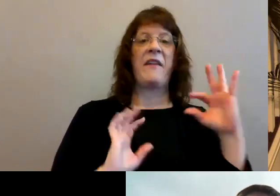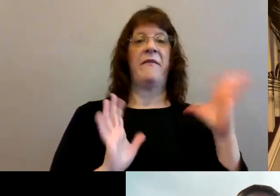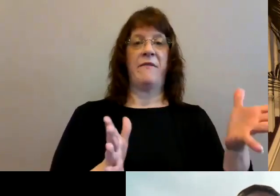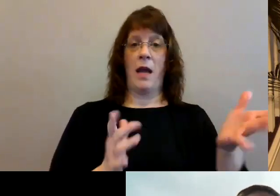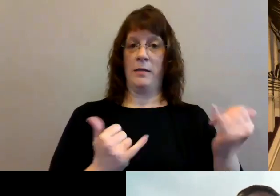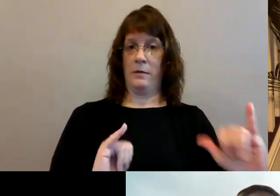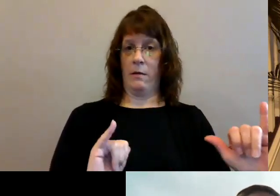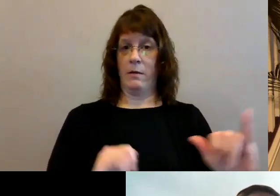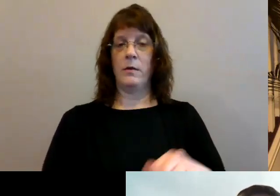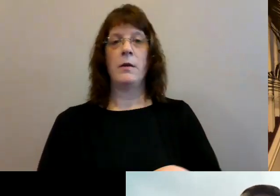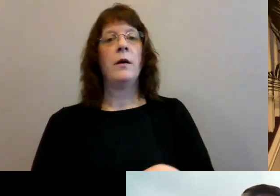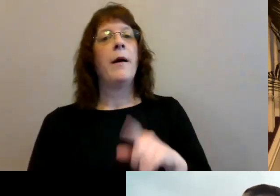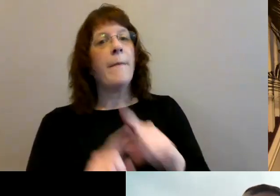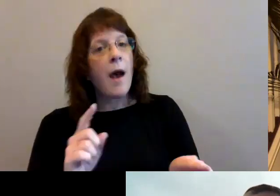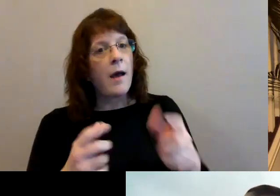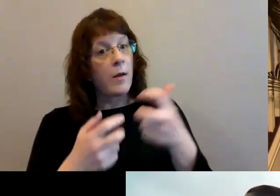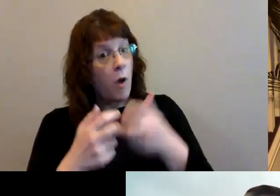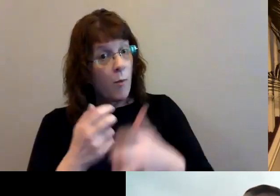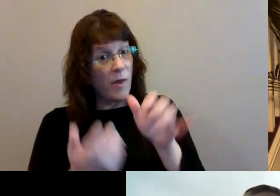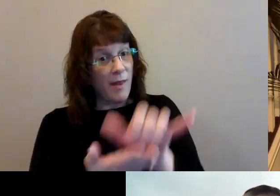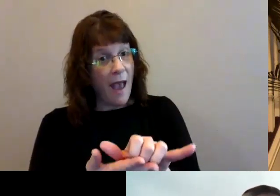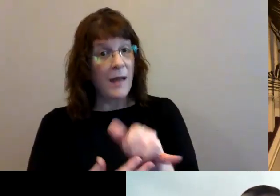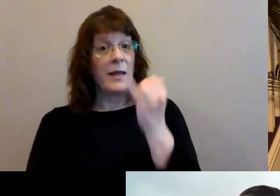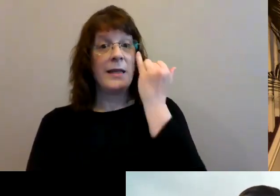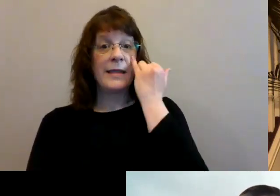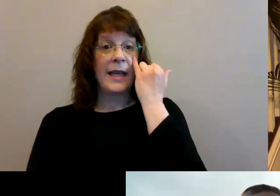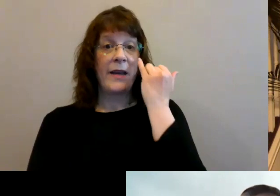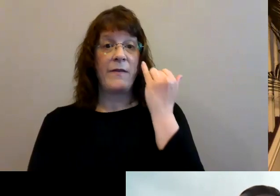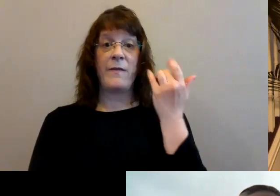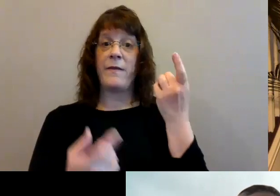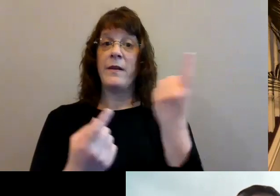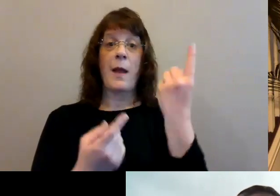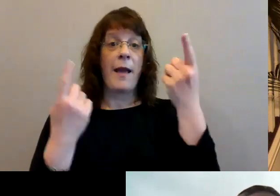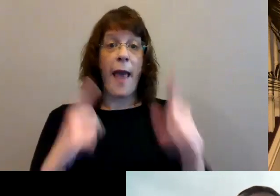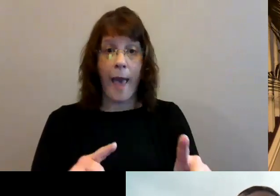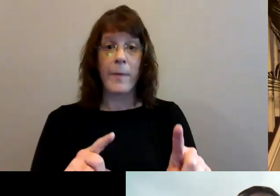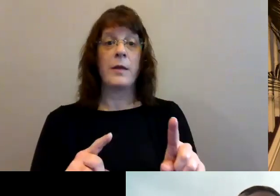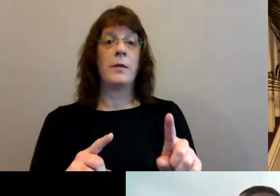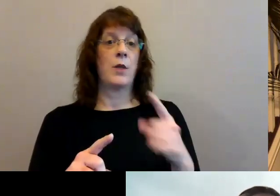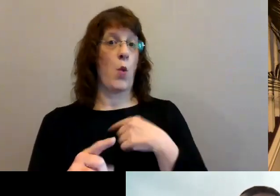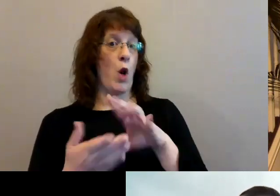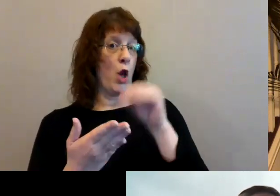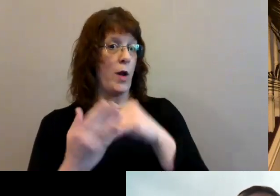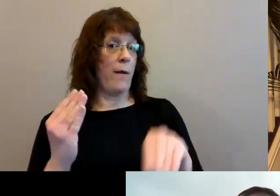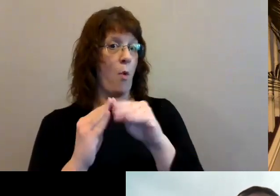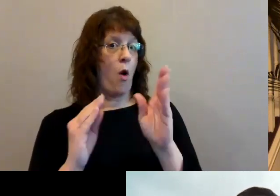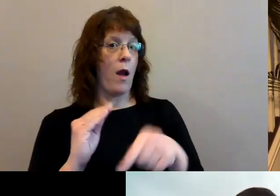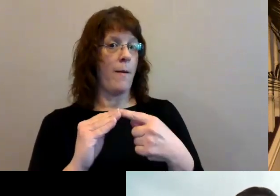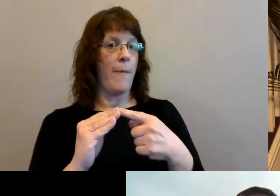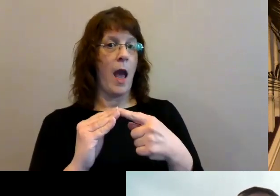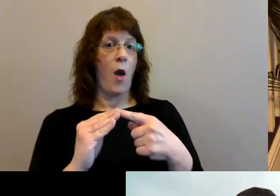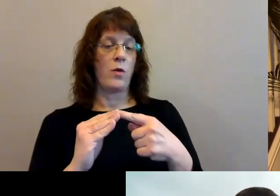But the problem with that is if there is an outbreak, and we are getting to learn more and more about outbreaks. So